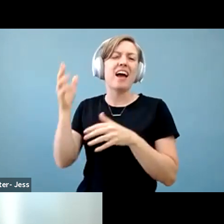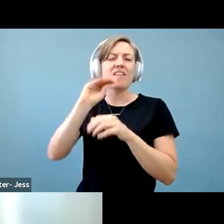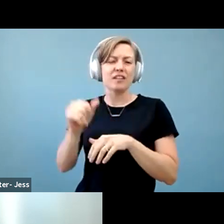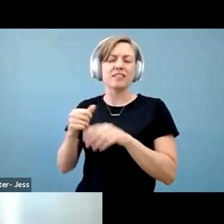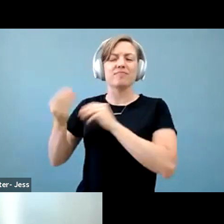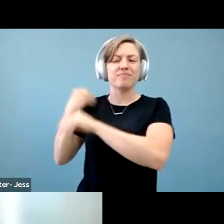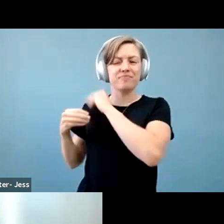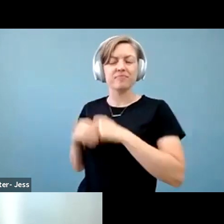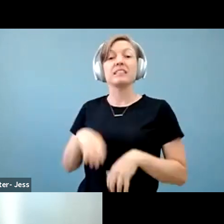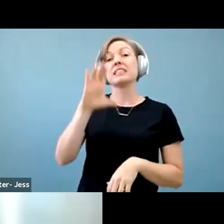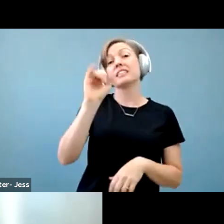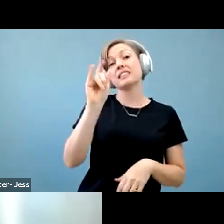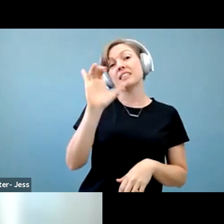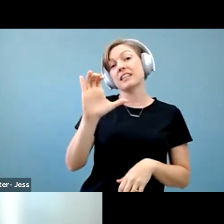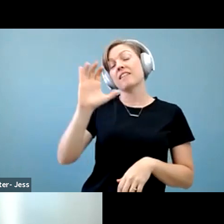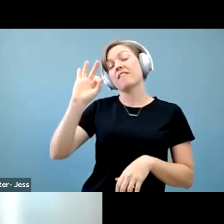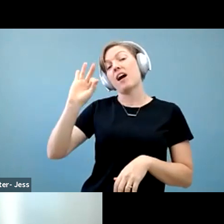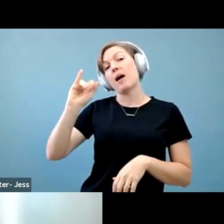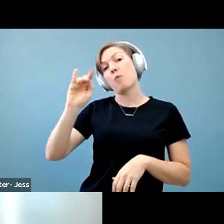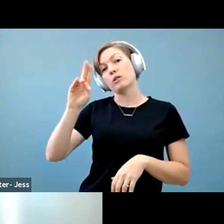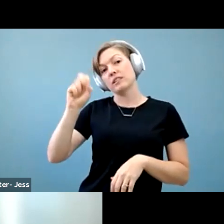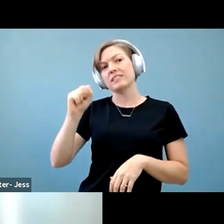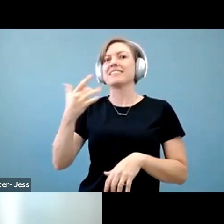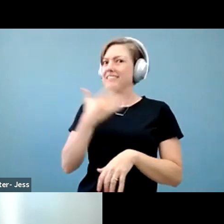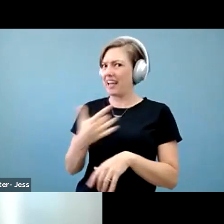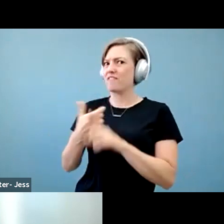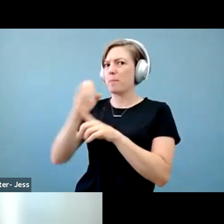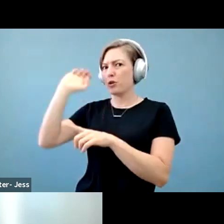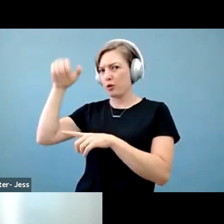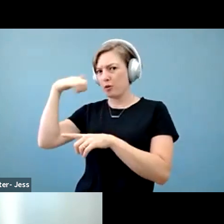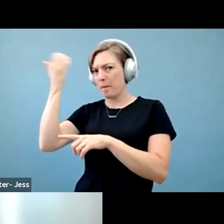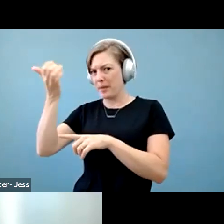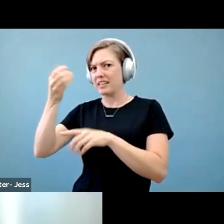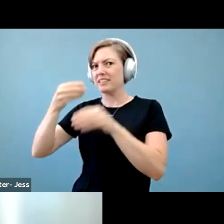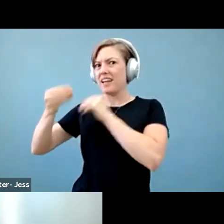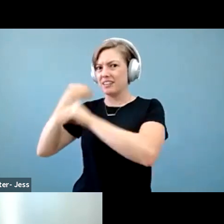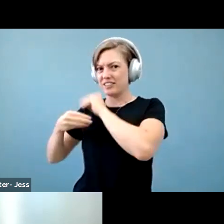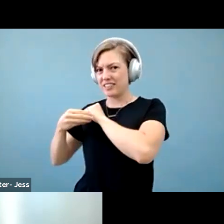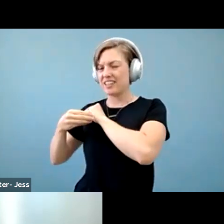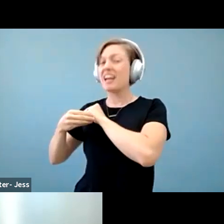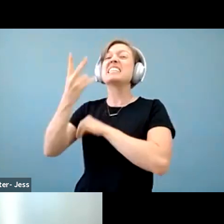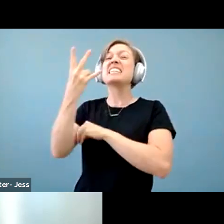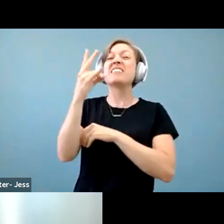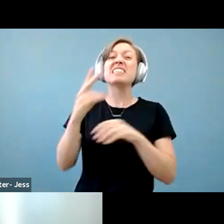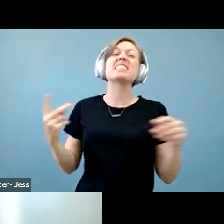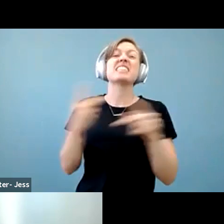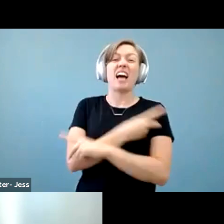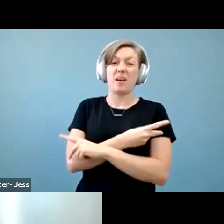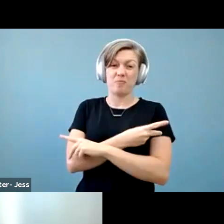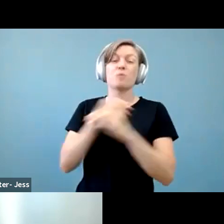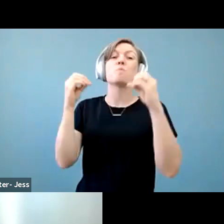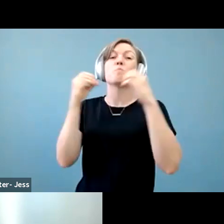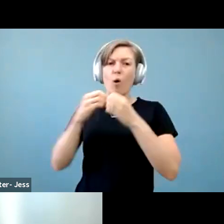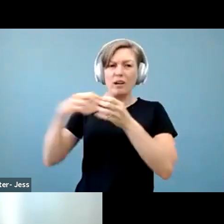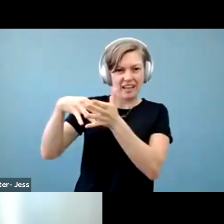Cystic fibrosis, which normally hits folks of European ancestry, is 17 times more funded than sickle cell. And then we get a